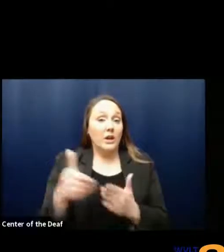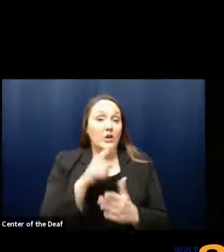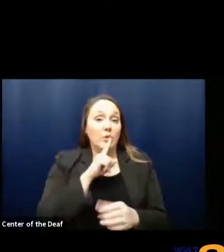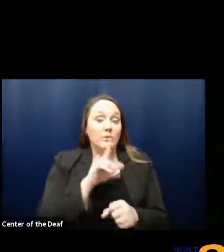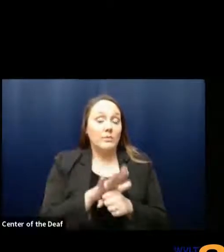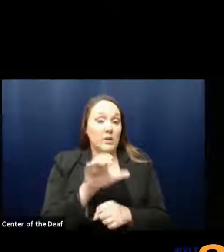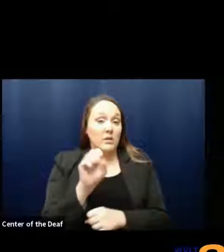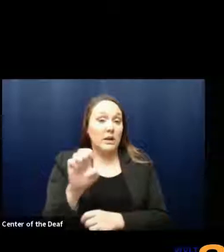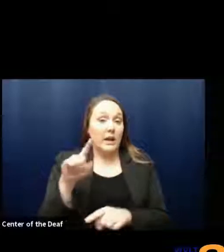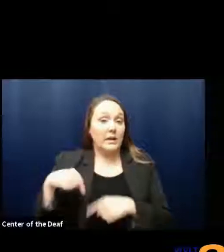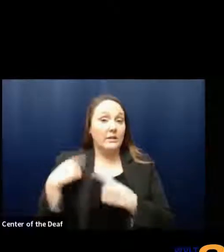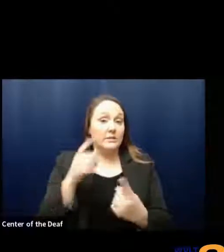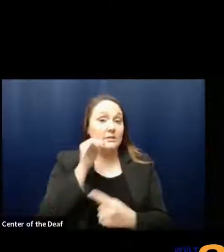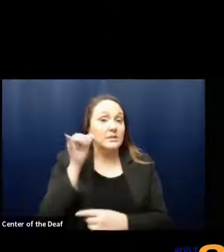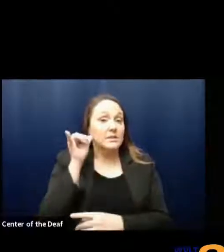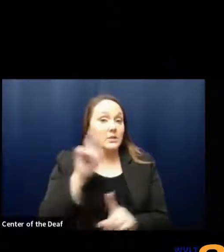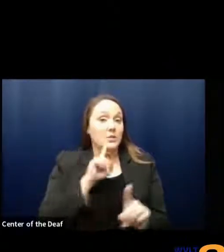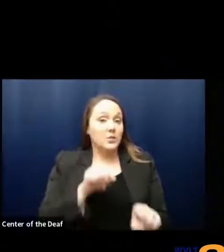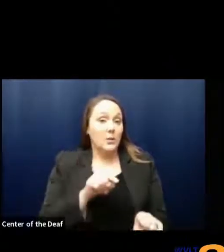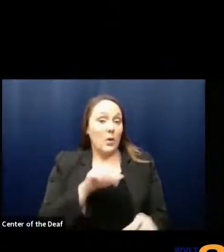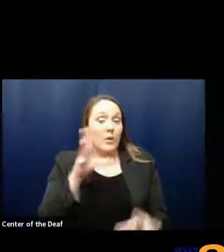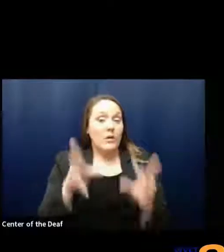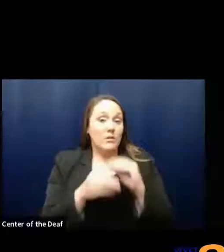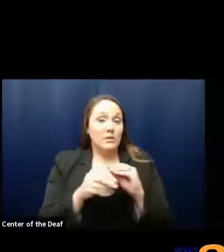since yesterday's report, giving us